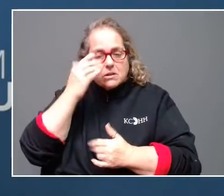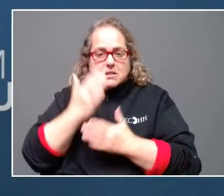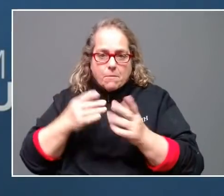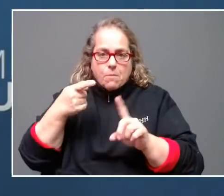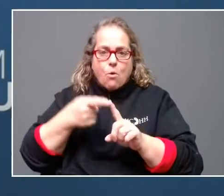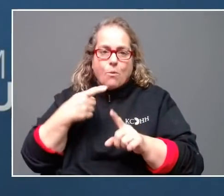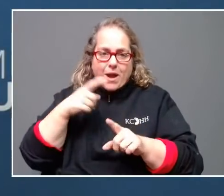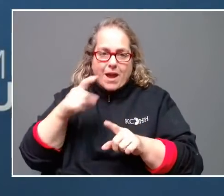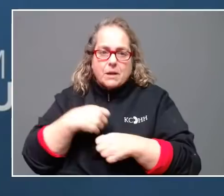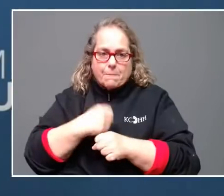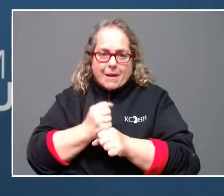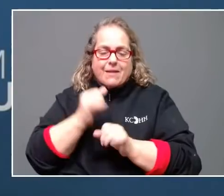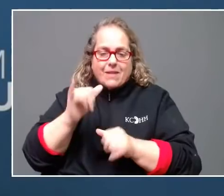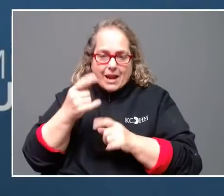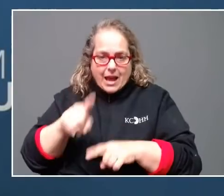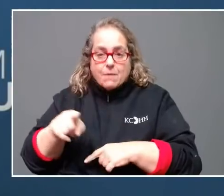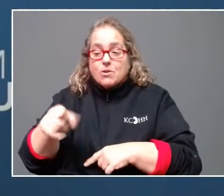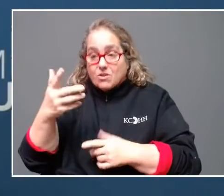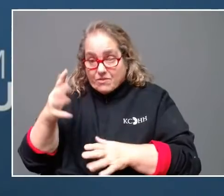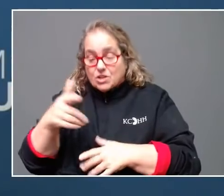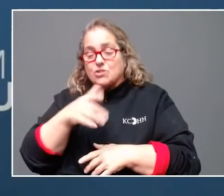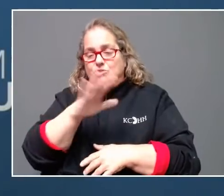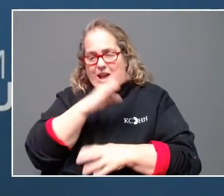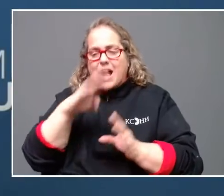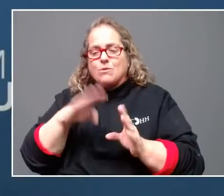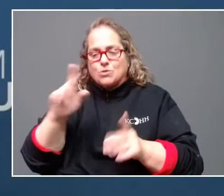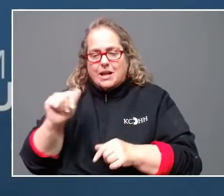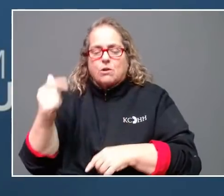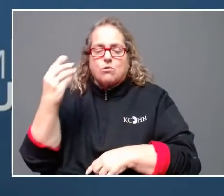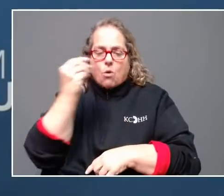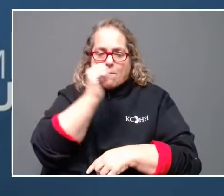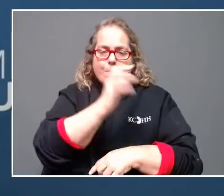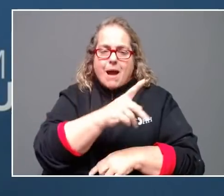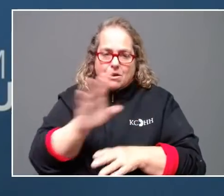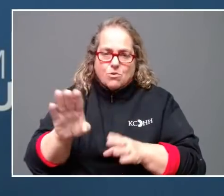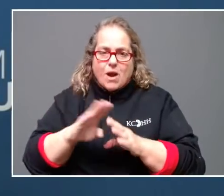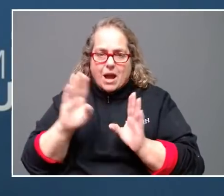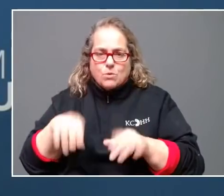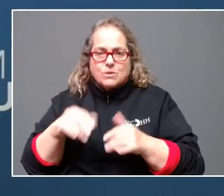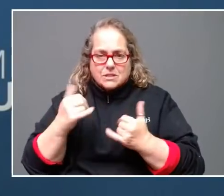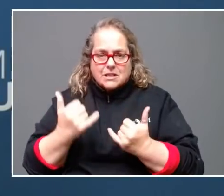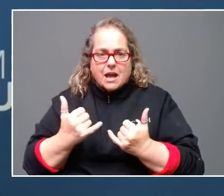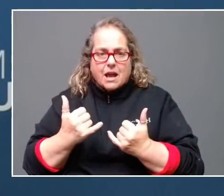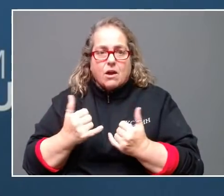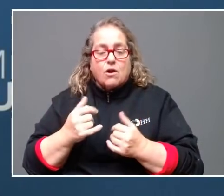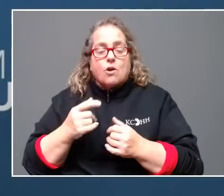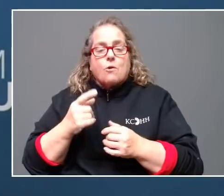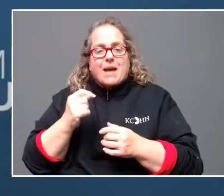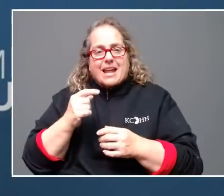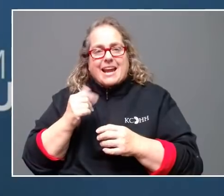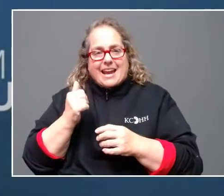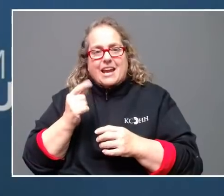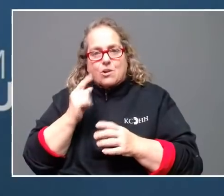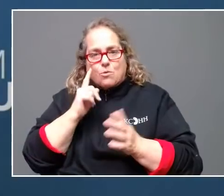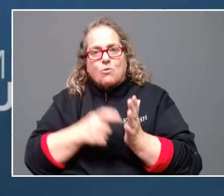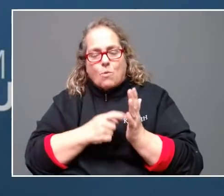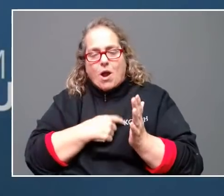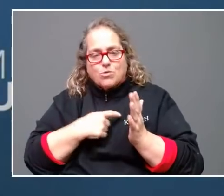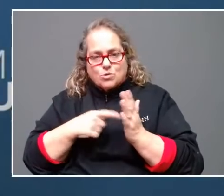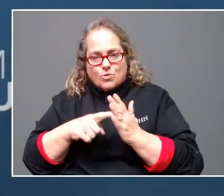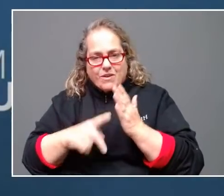that happen. Again, these are programs that require us to verify and take action if